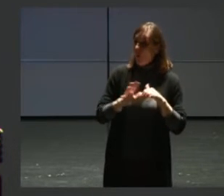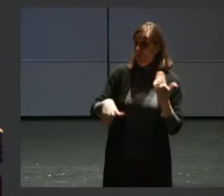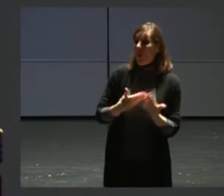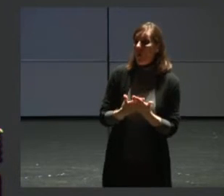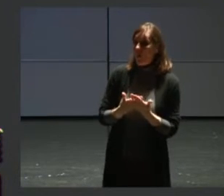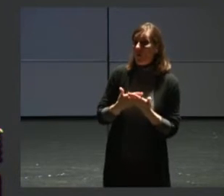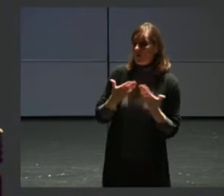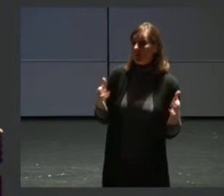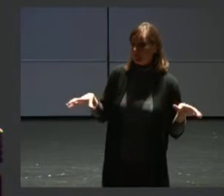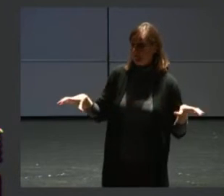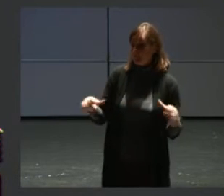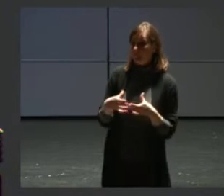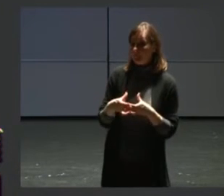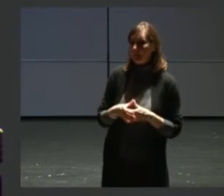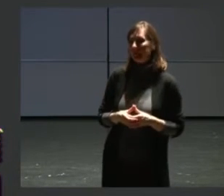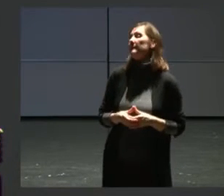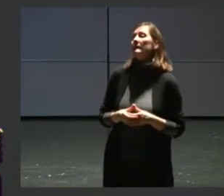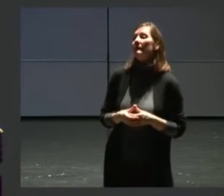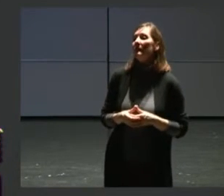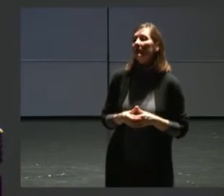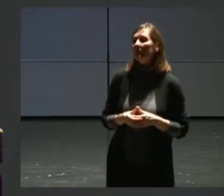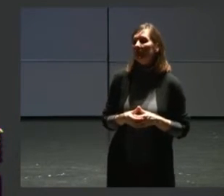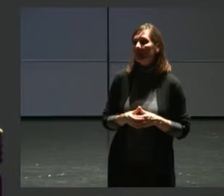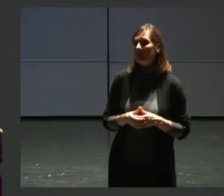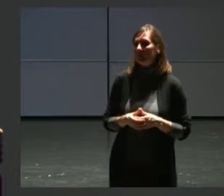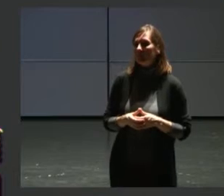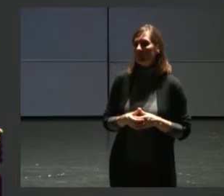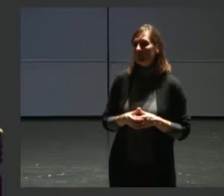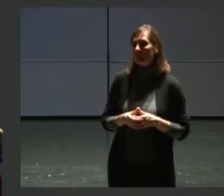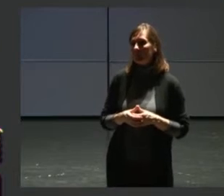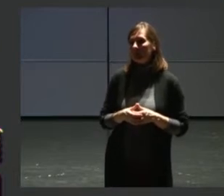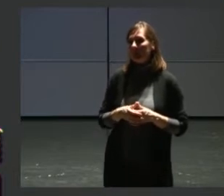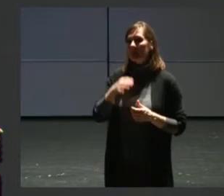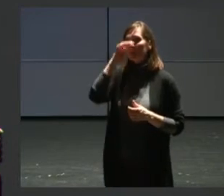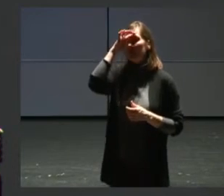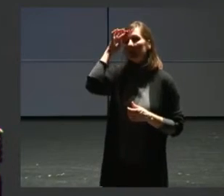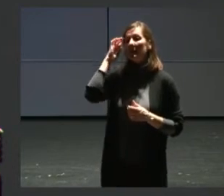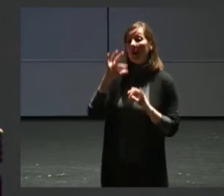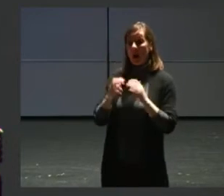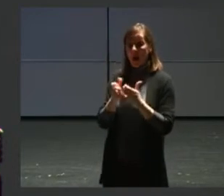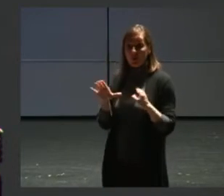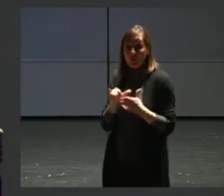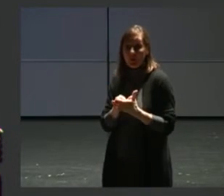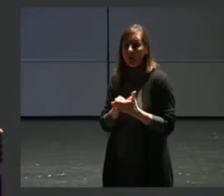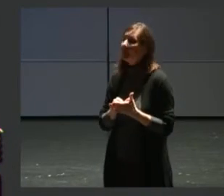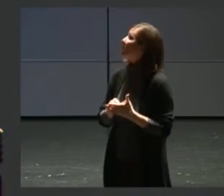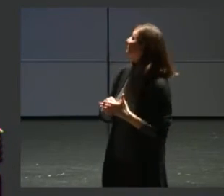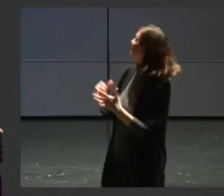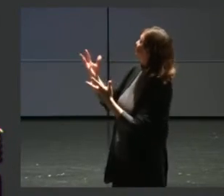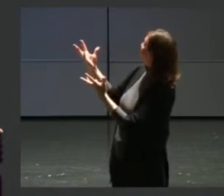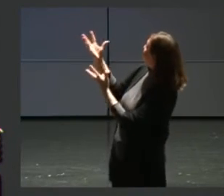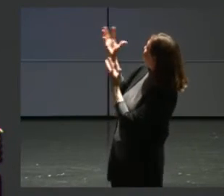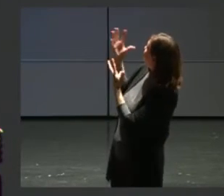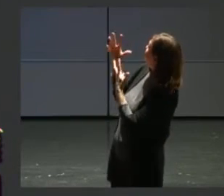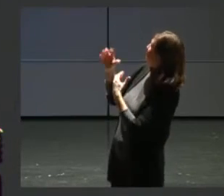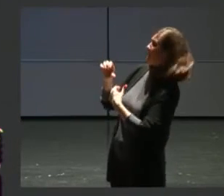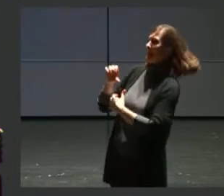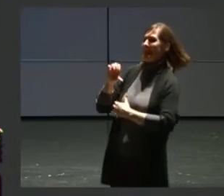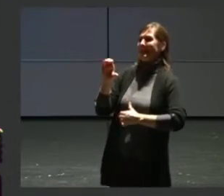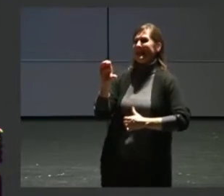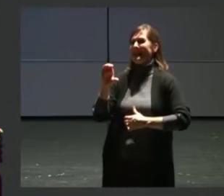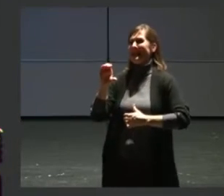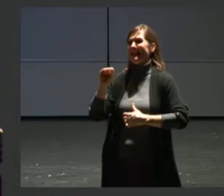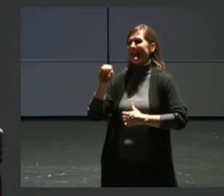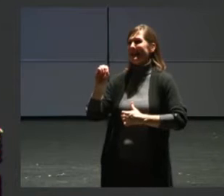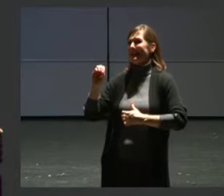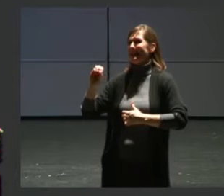So how we're doing that is through what just rolls right off your tongue, CSAUG. Like that? CSAUG.